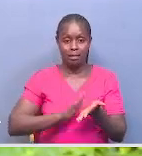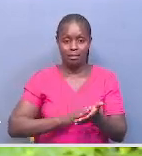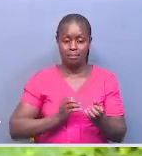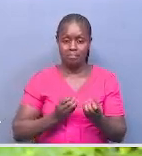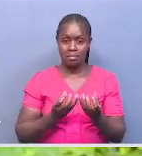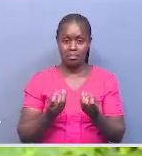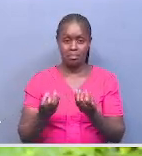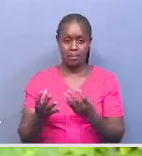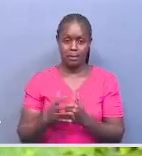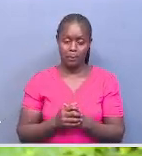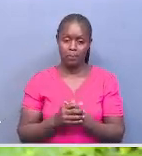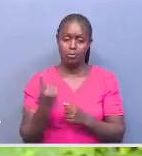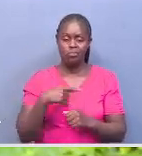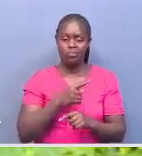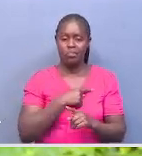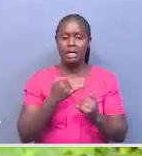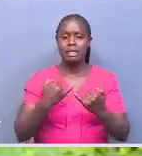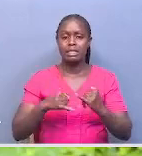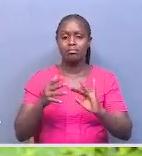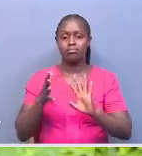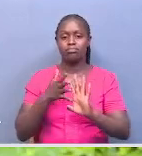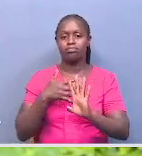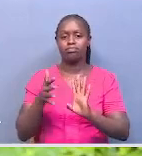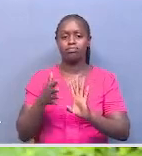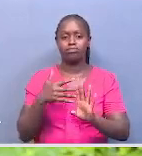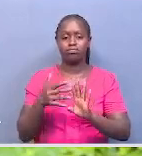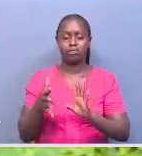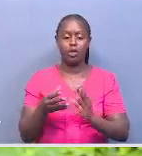trying to persuade them to address the issues